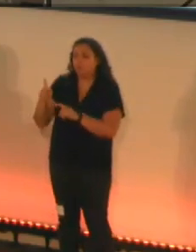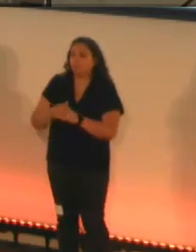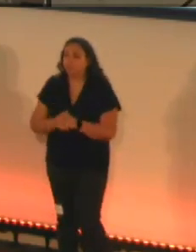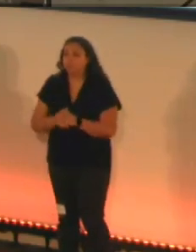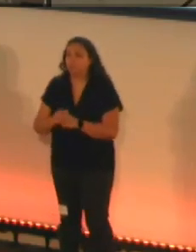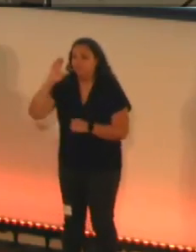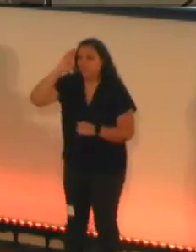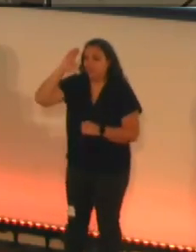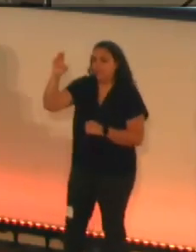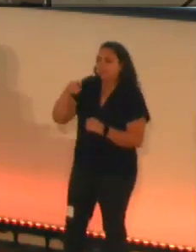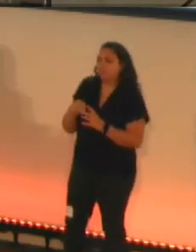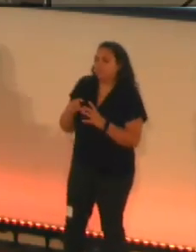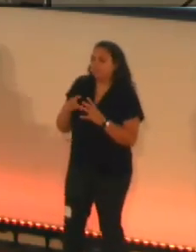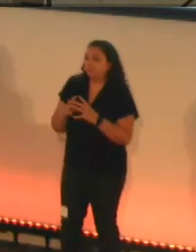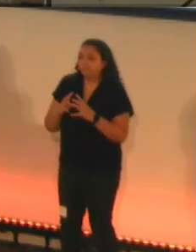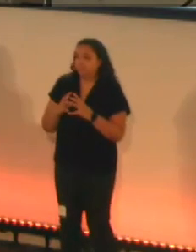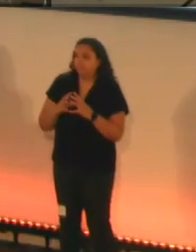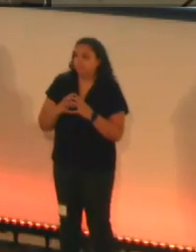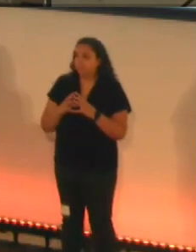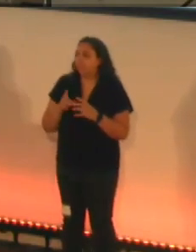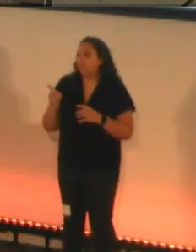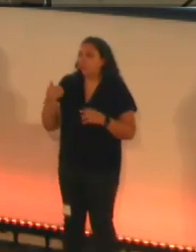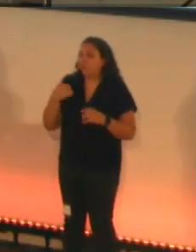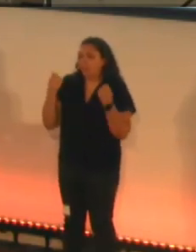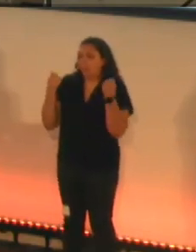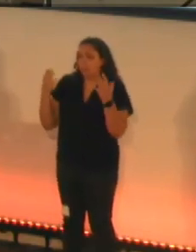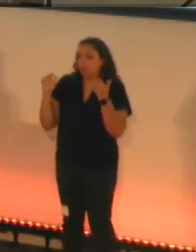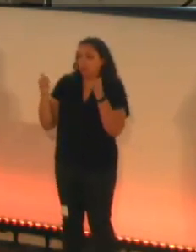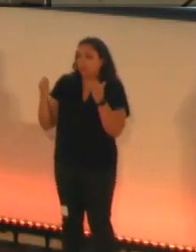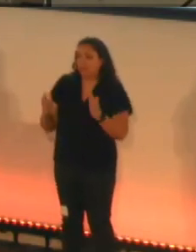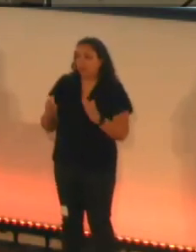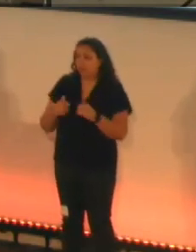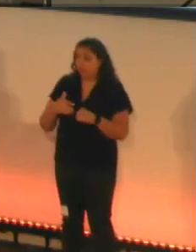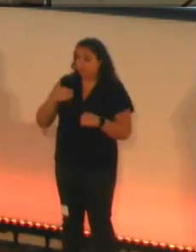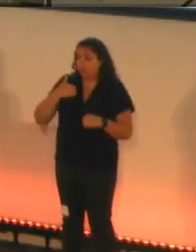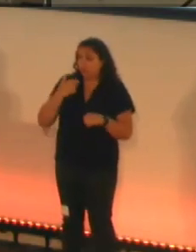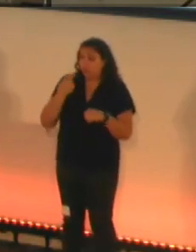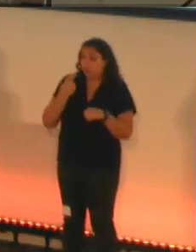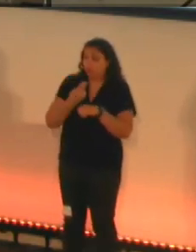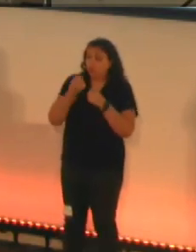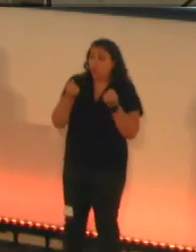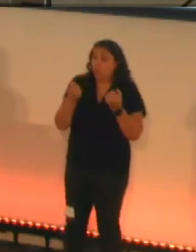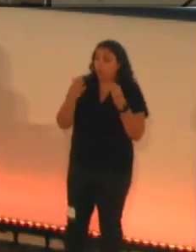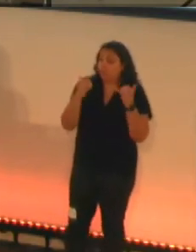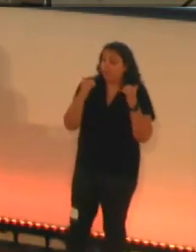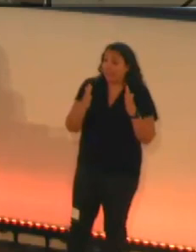Hi. So you had multiple players in there. Did you use like a multiplayer